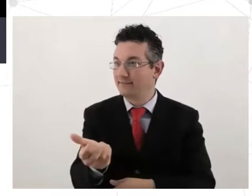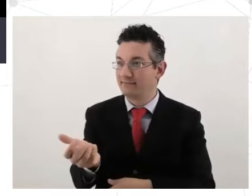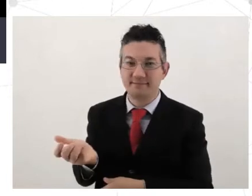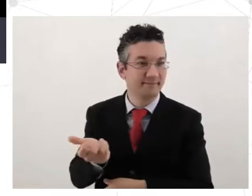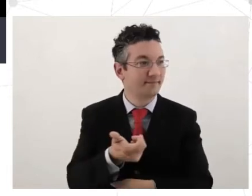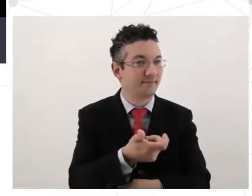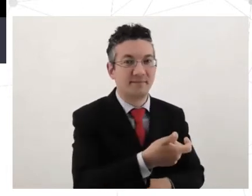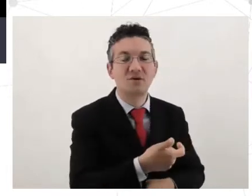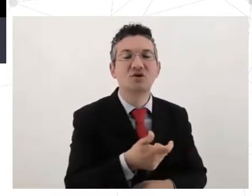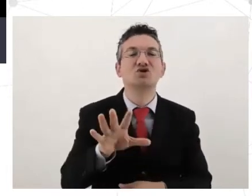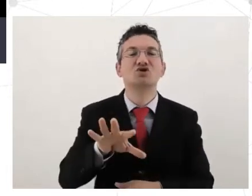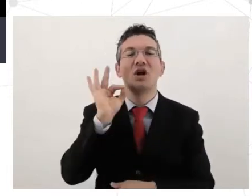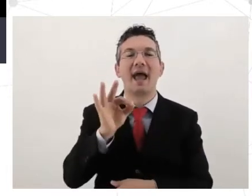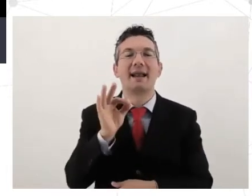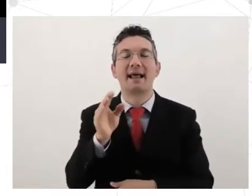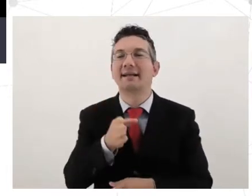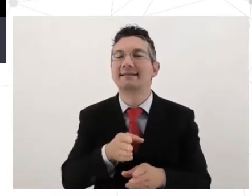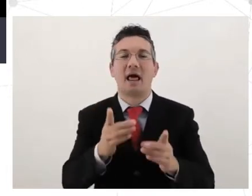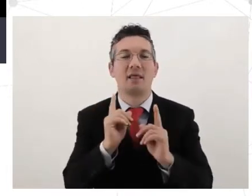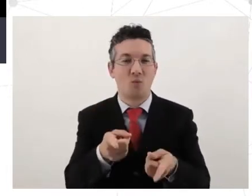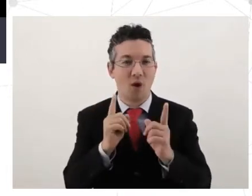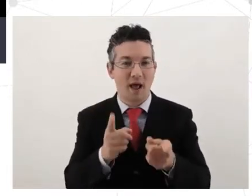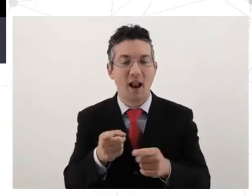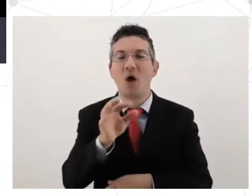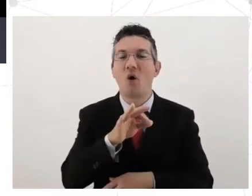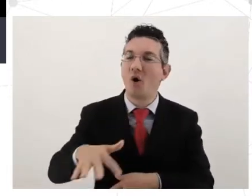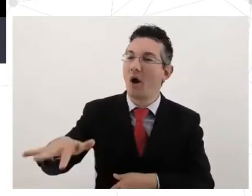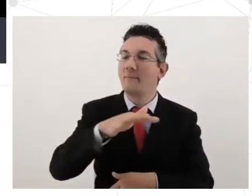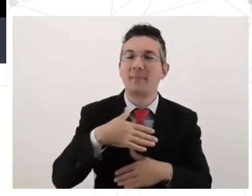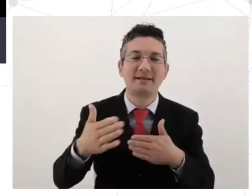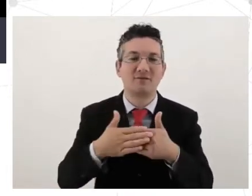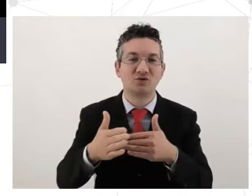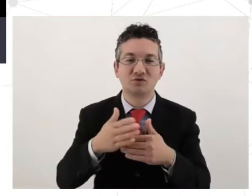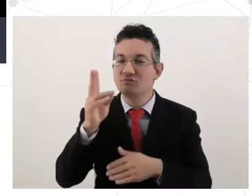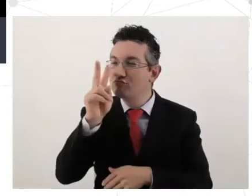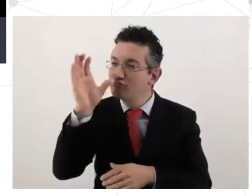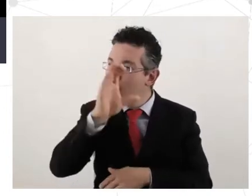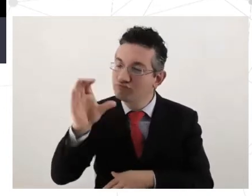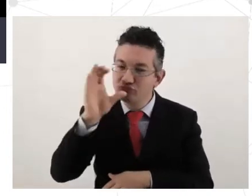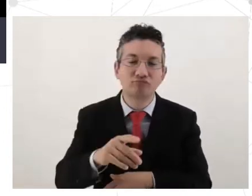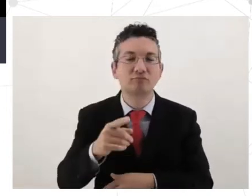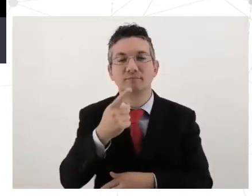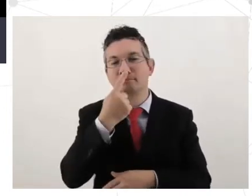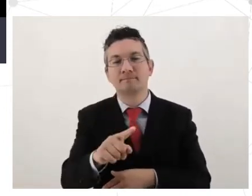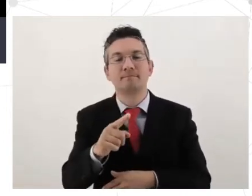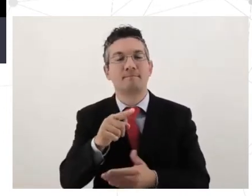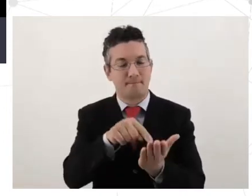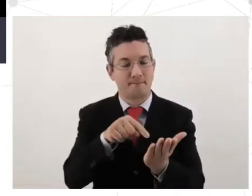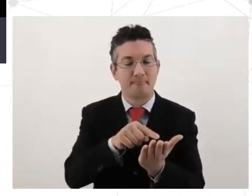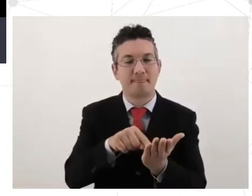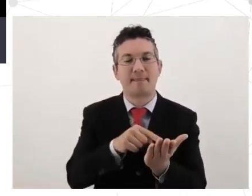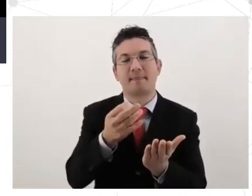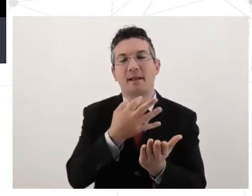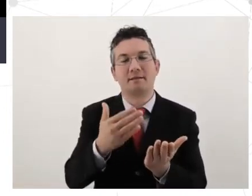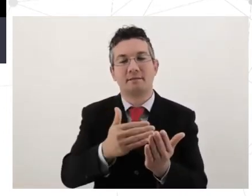around the Notre Dame Cathedral in Paris, France. From the home screen, search for Notre Dame, and then from its